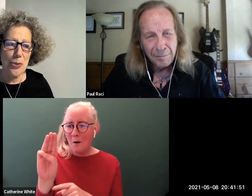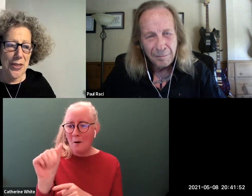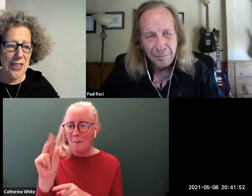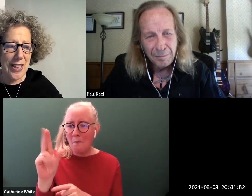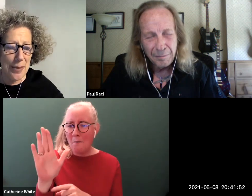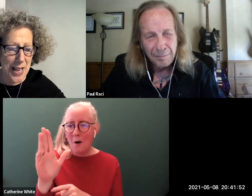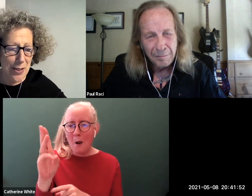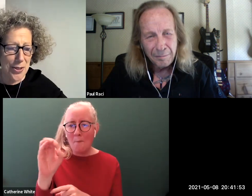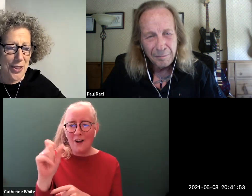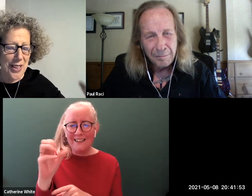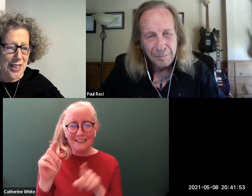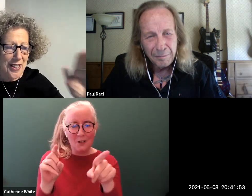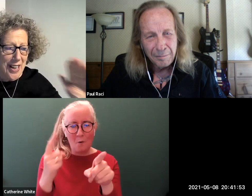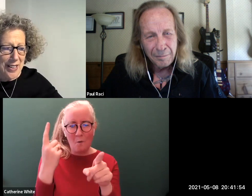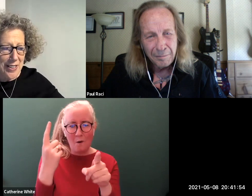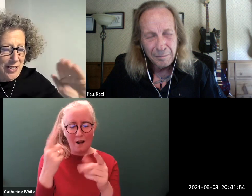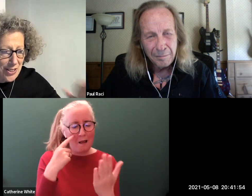book, the one thing that leaps out